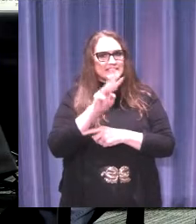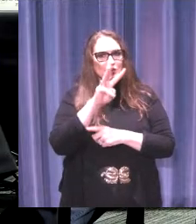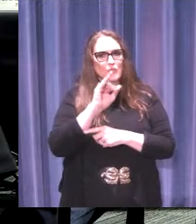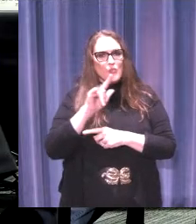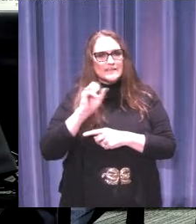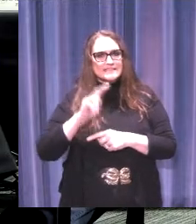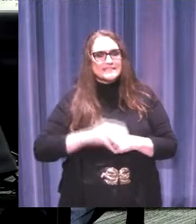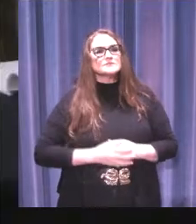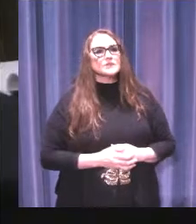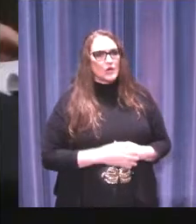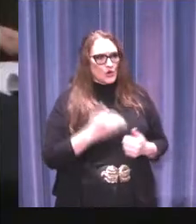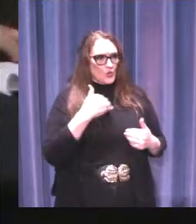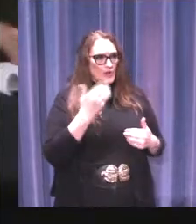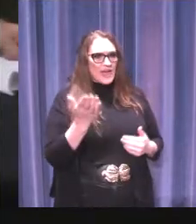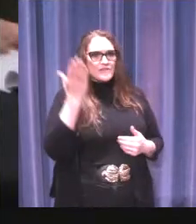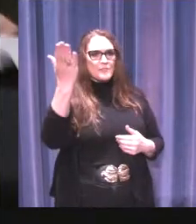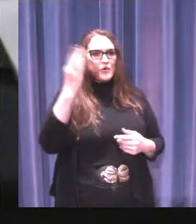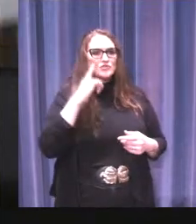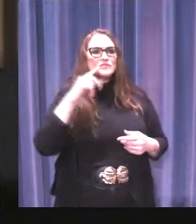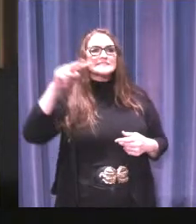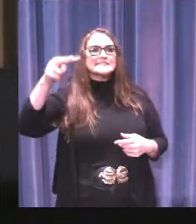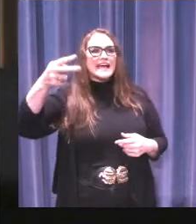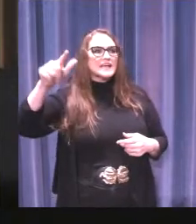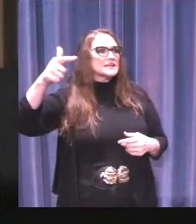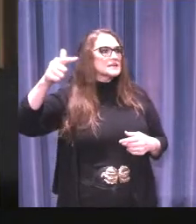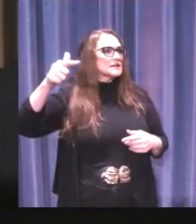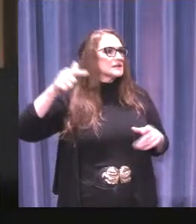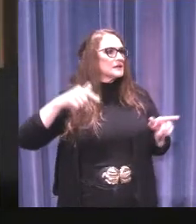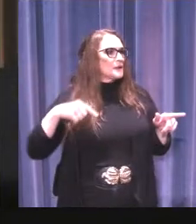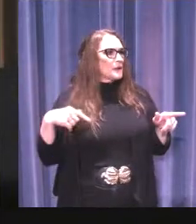Okay. We have a motion. Do we have a second?